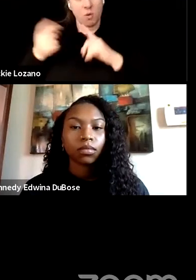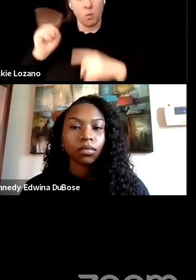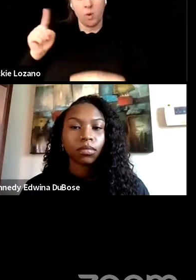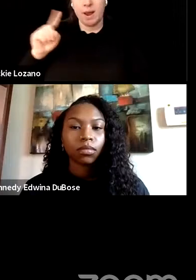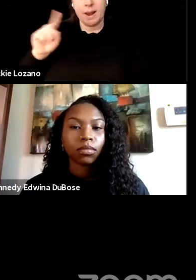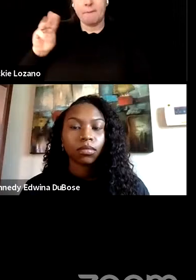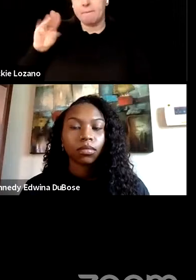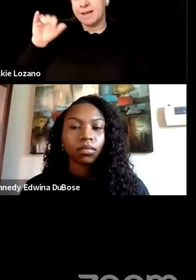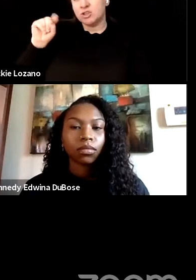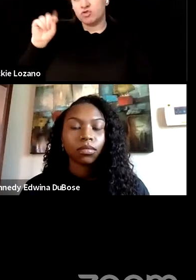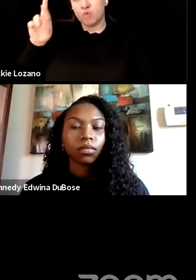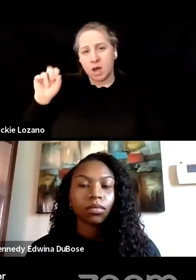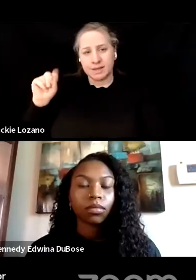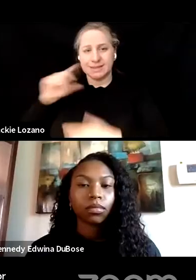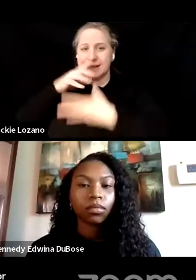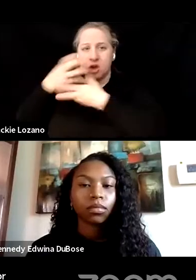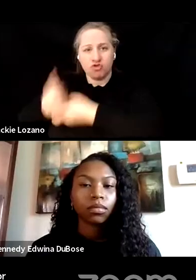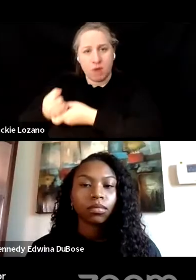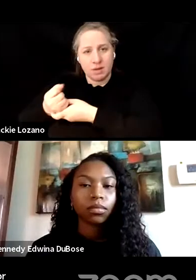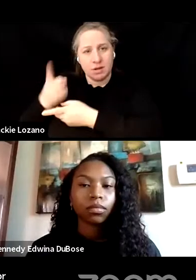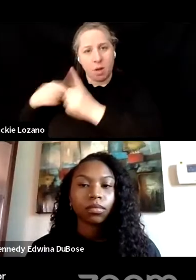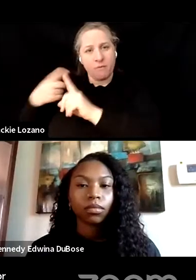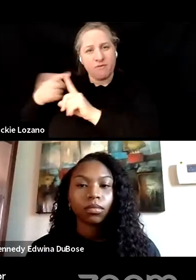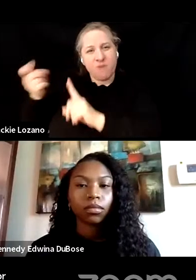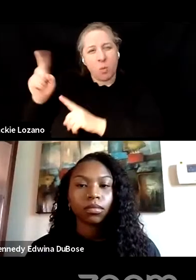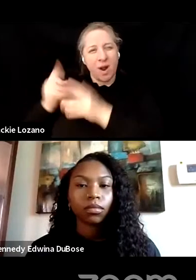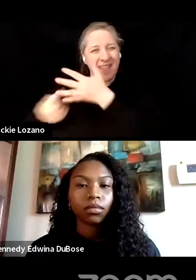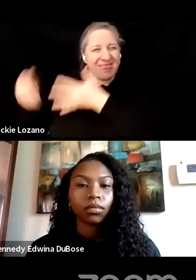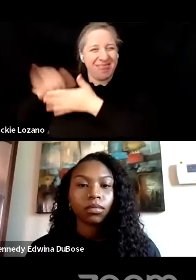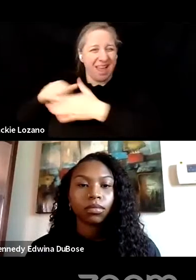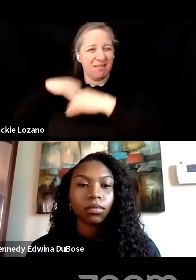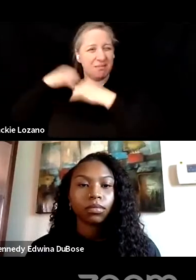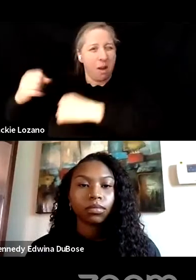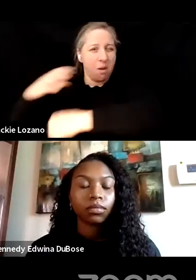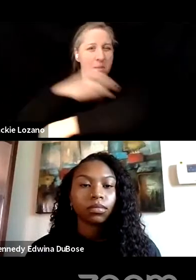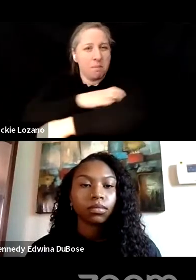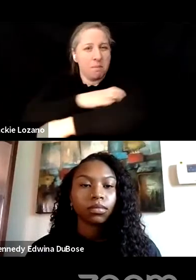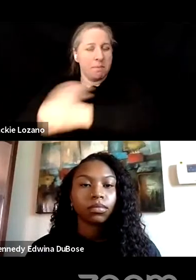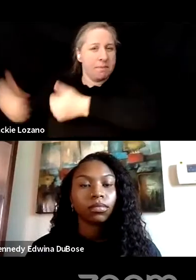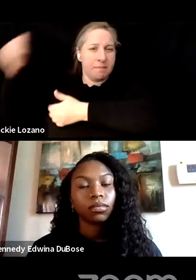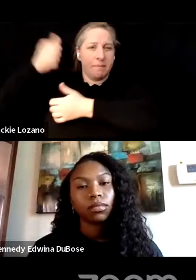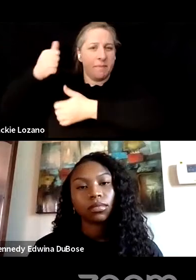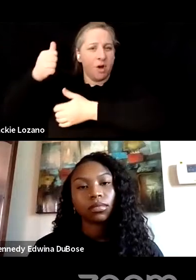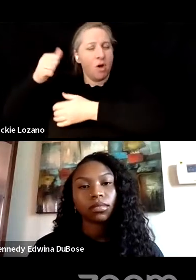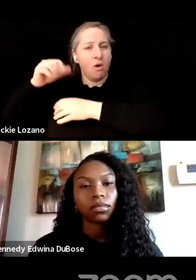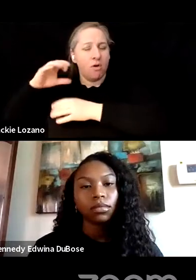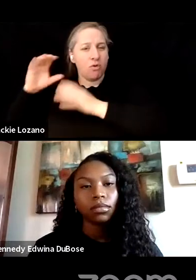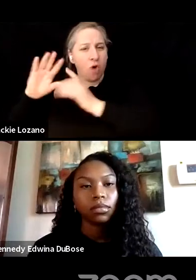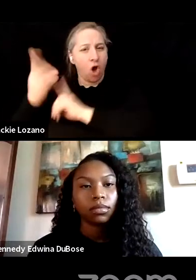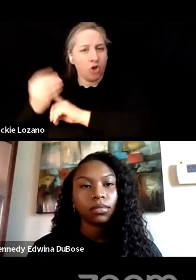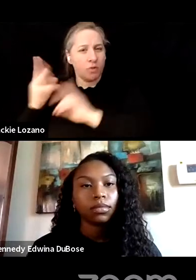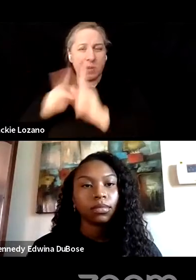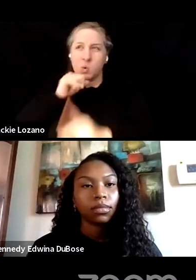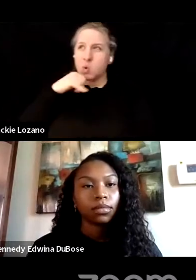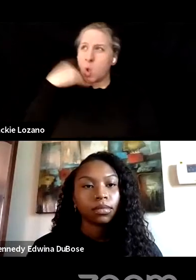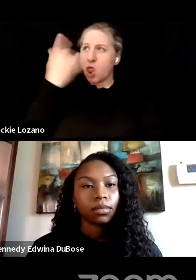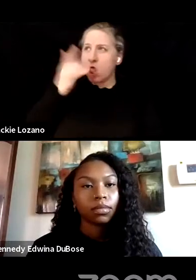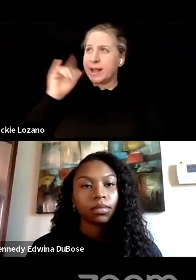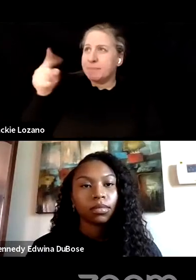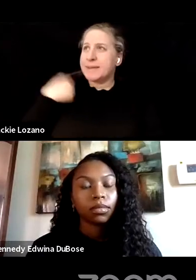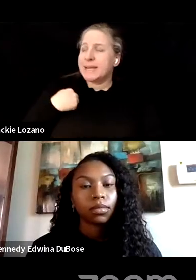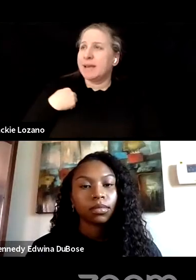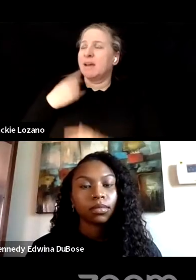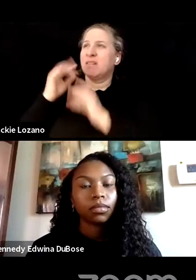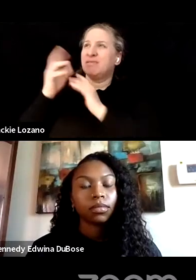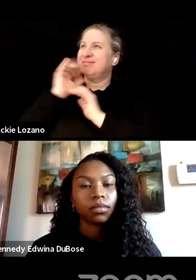can come from, whether it's the dominant culture or these other people who don't look like me, or I've had these experiences and now I don't trust